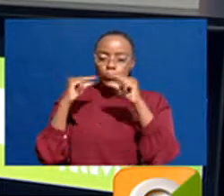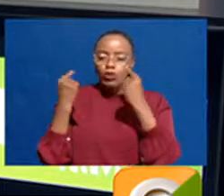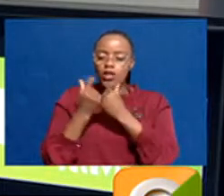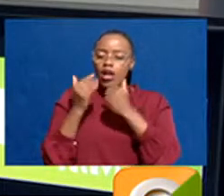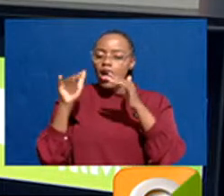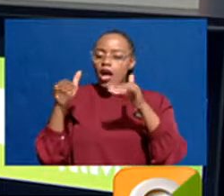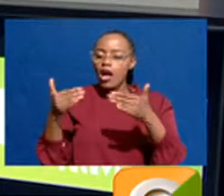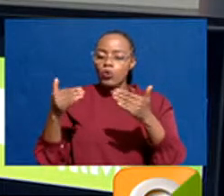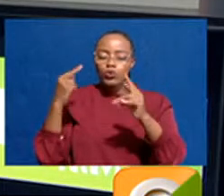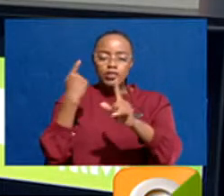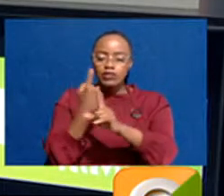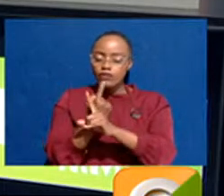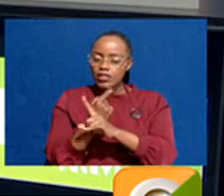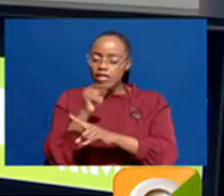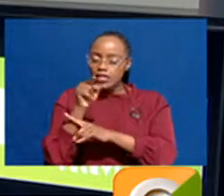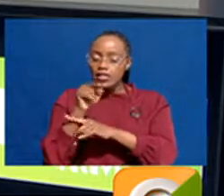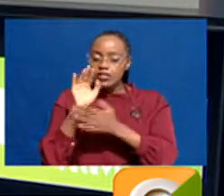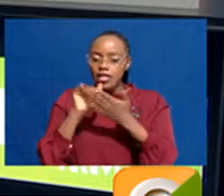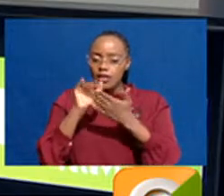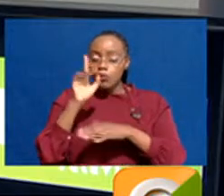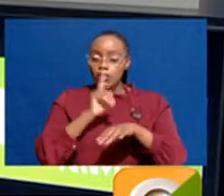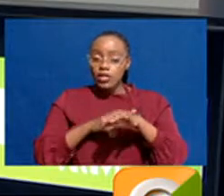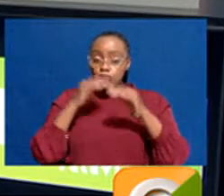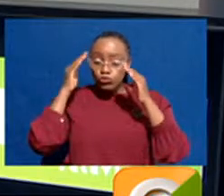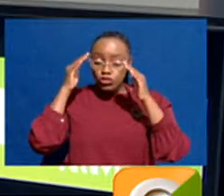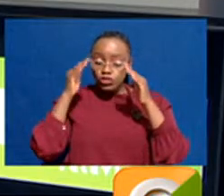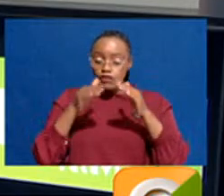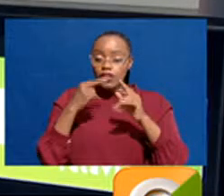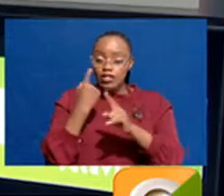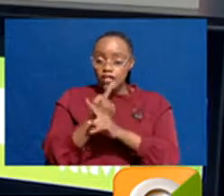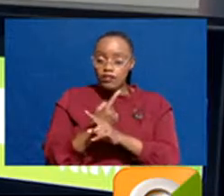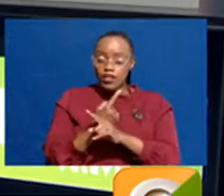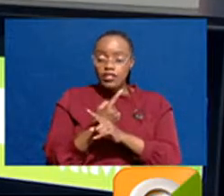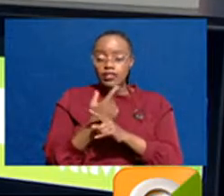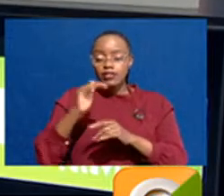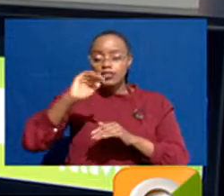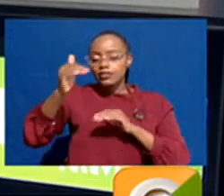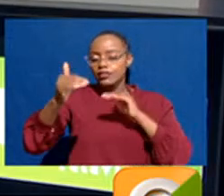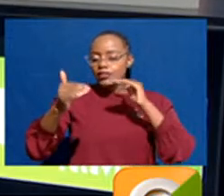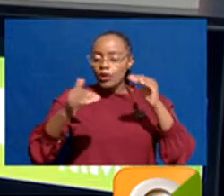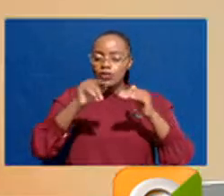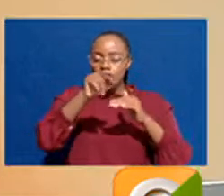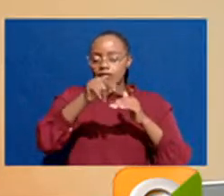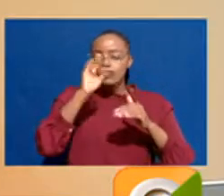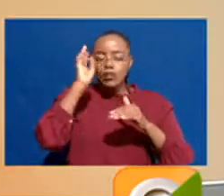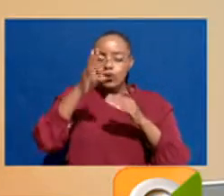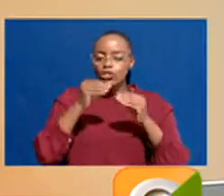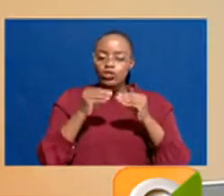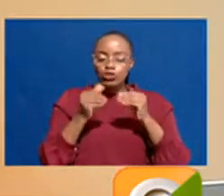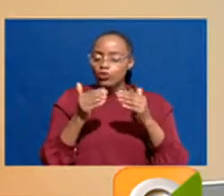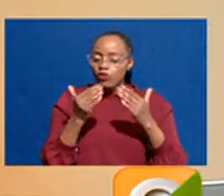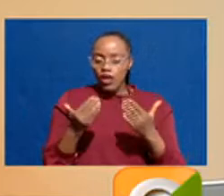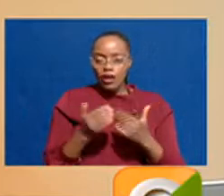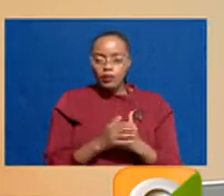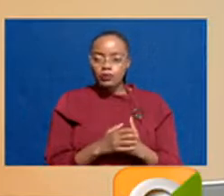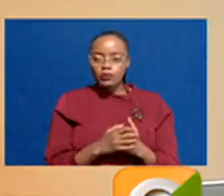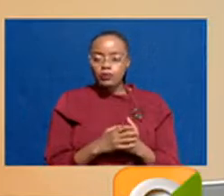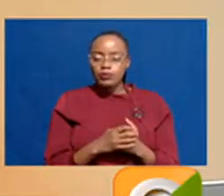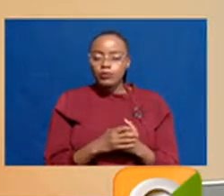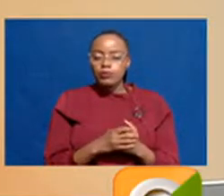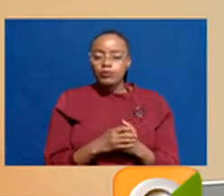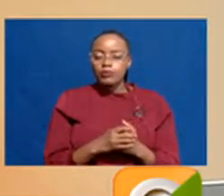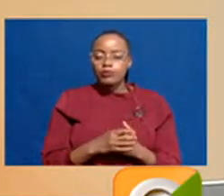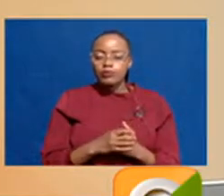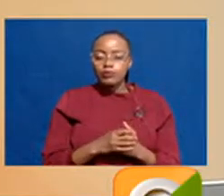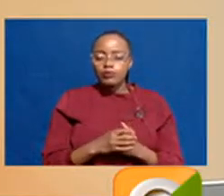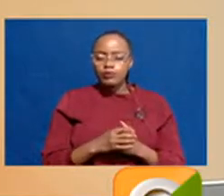it, especially when you look at the different cities and different towns, that now this is going to solve? Per grade,